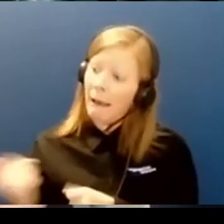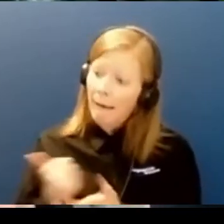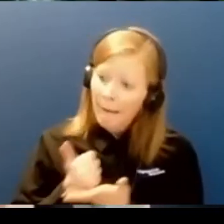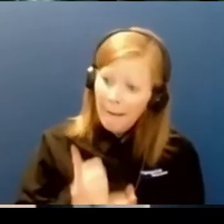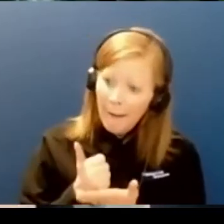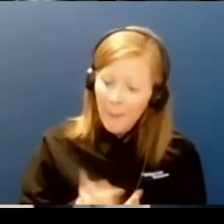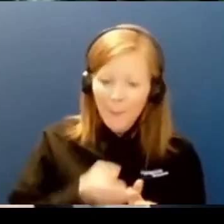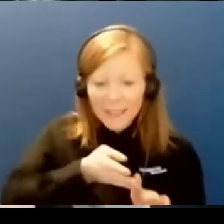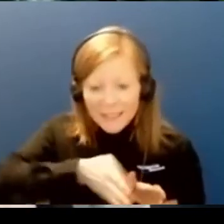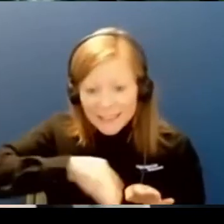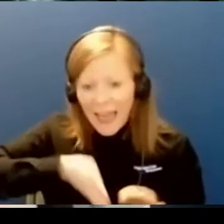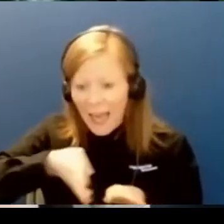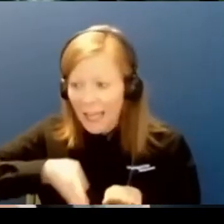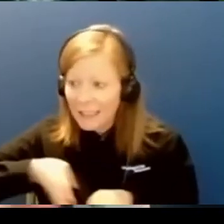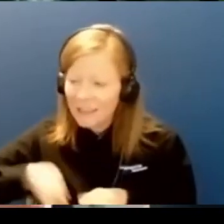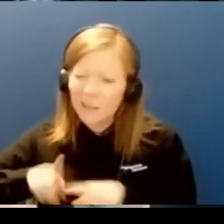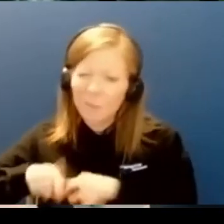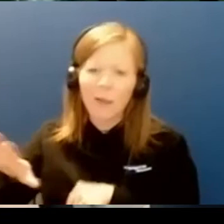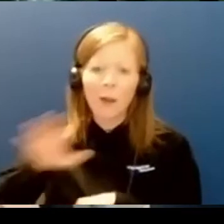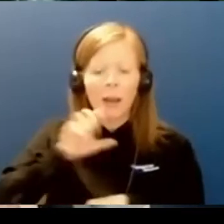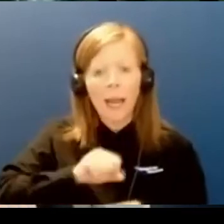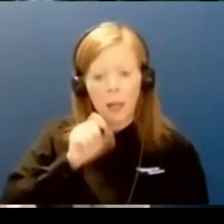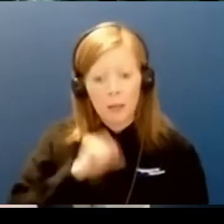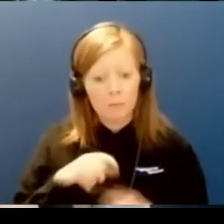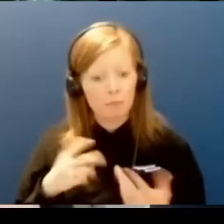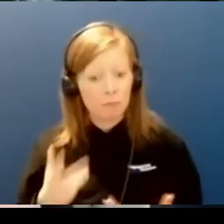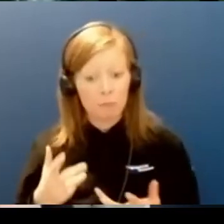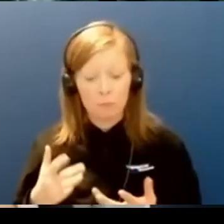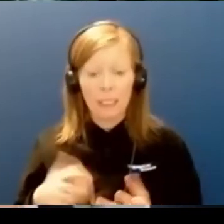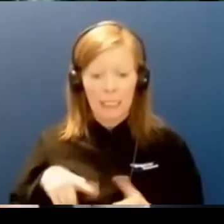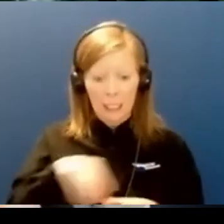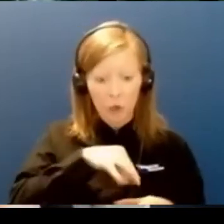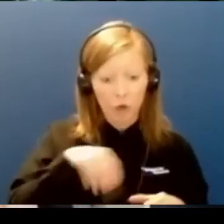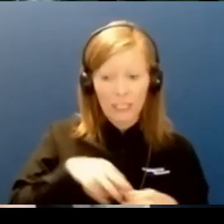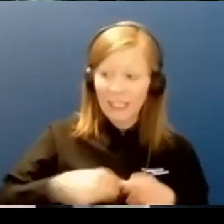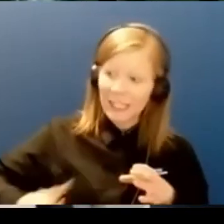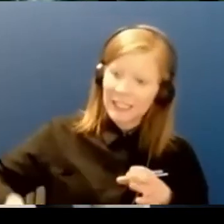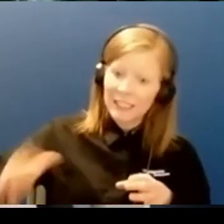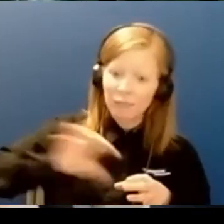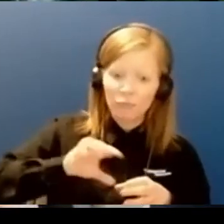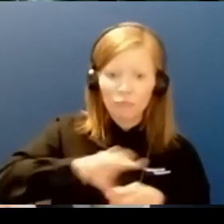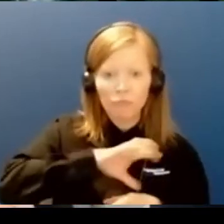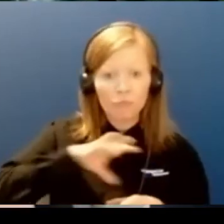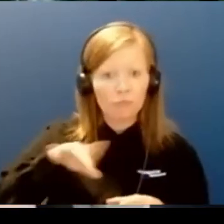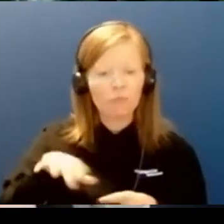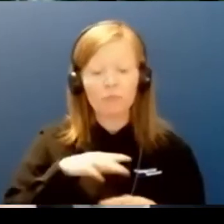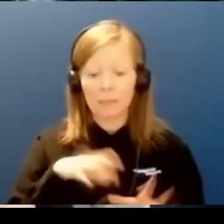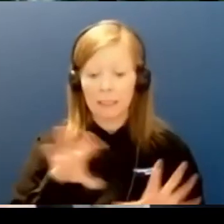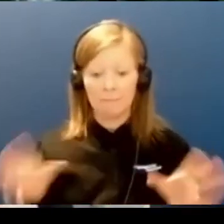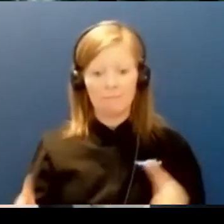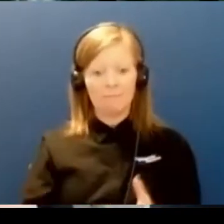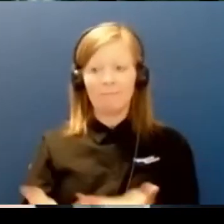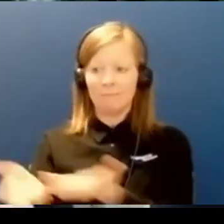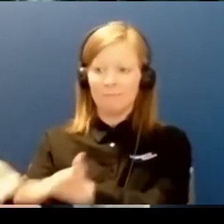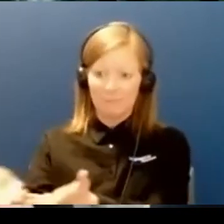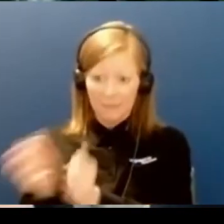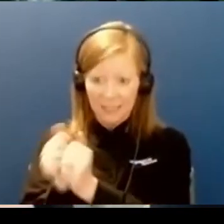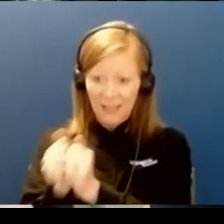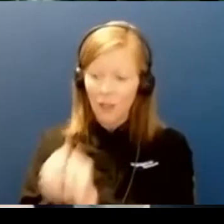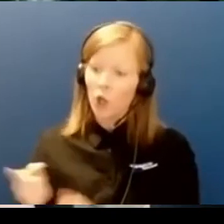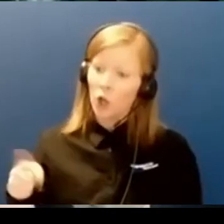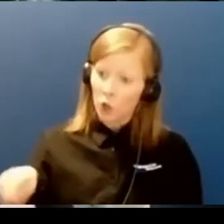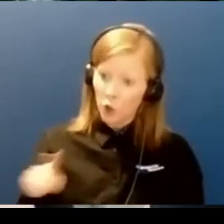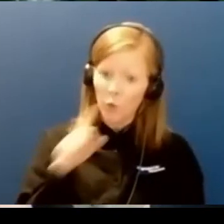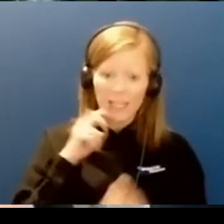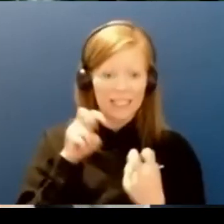they are. They can help add ingredients and create a dish together. And then you guys can sit down and have